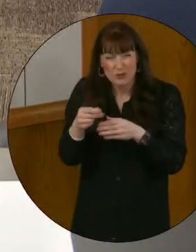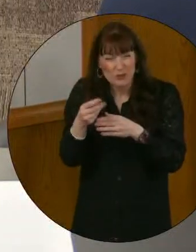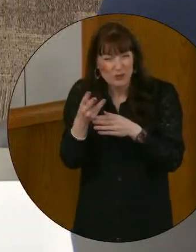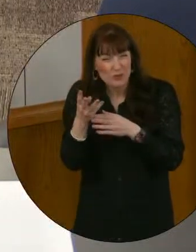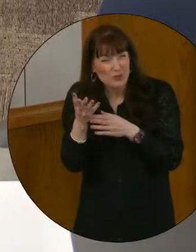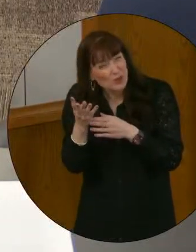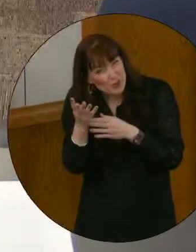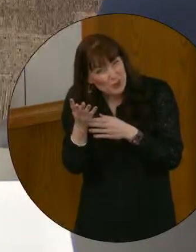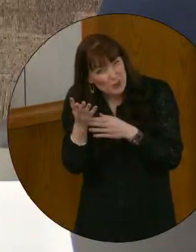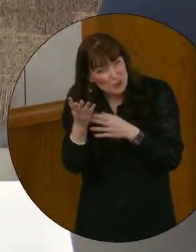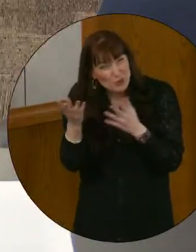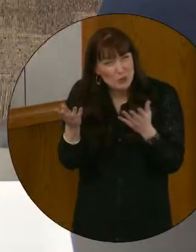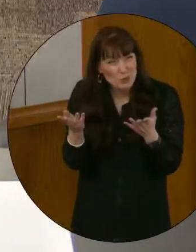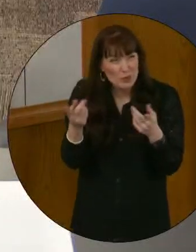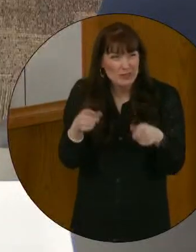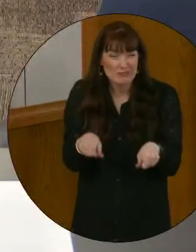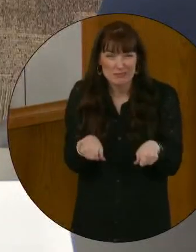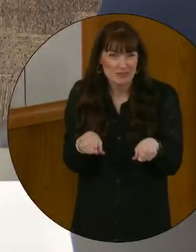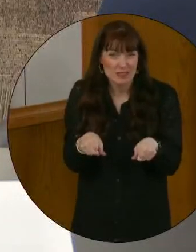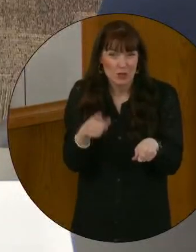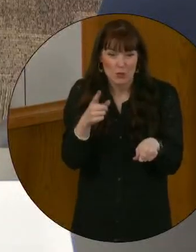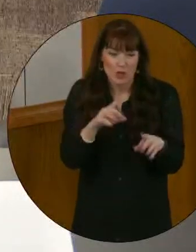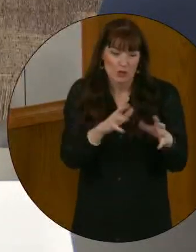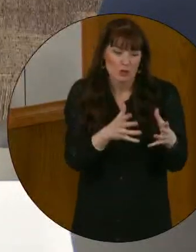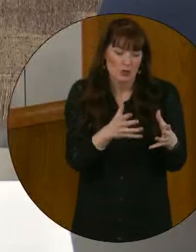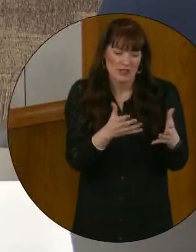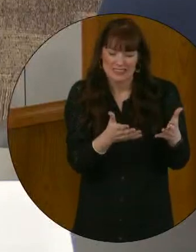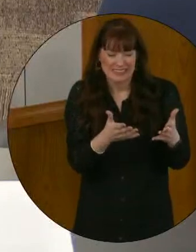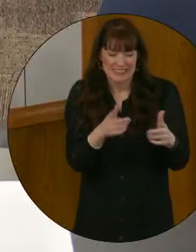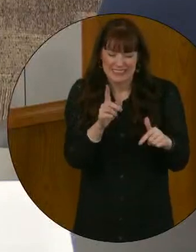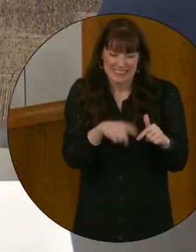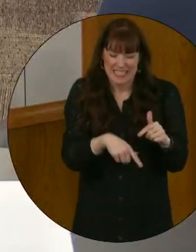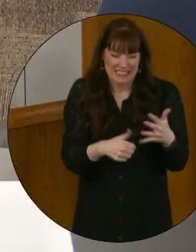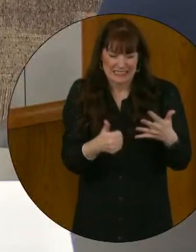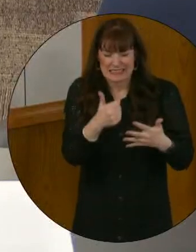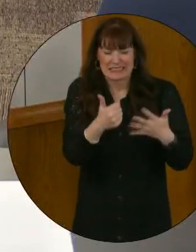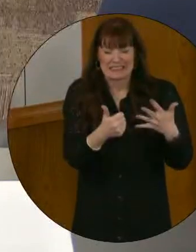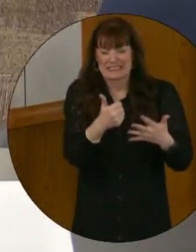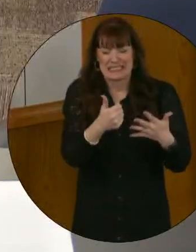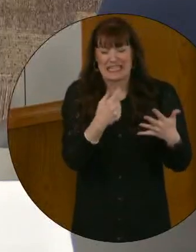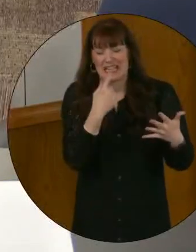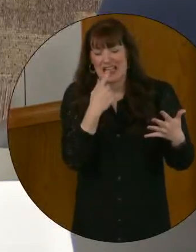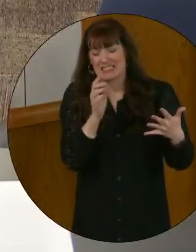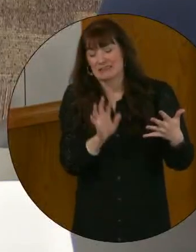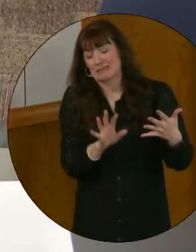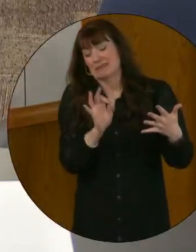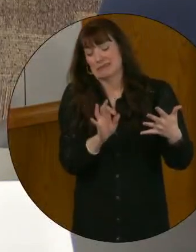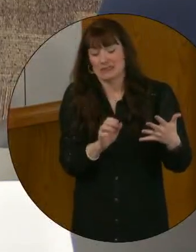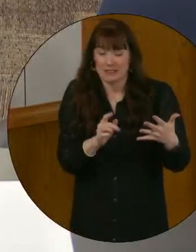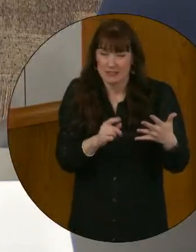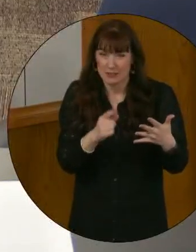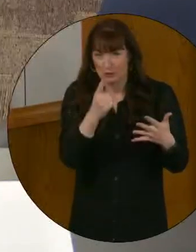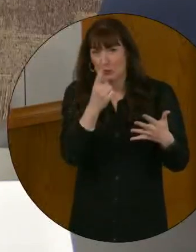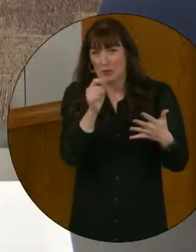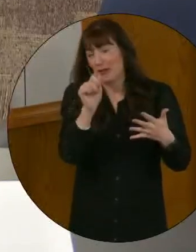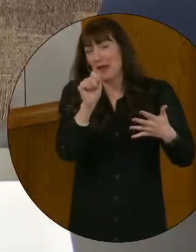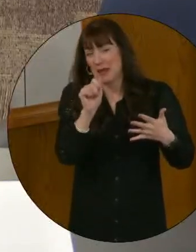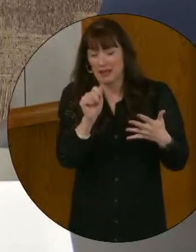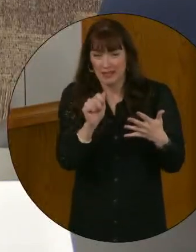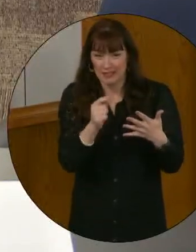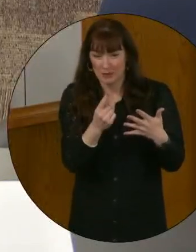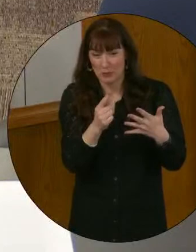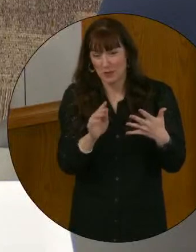of instances where a group potentially could not choose, and so there was one instance, there was a 1A